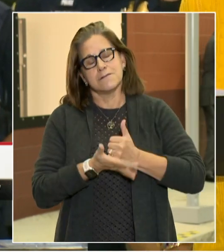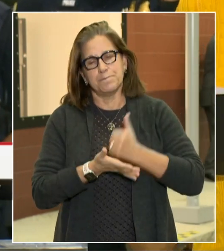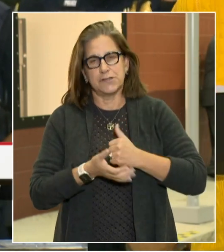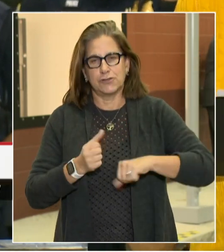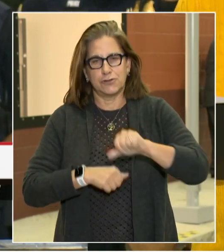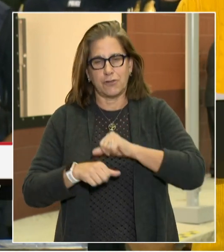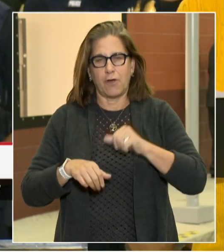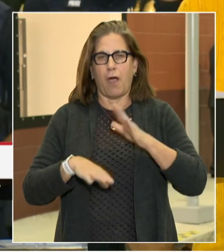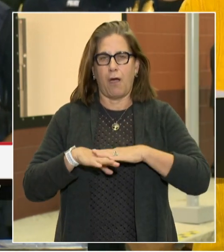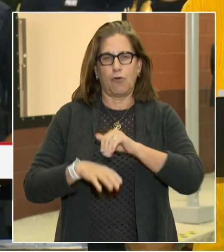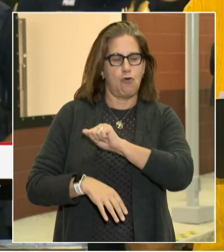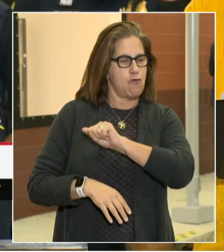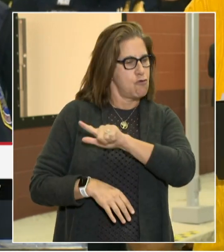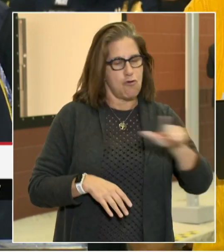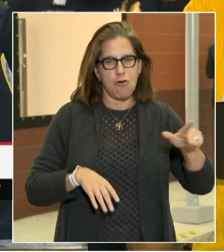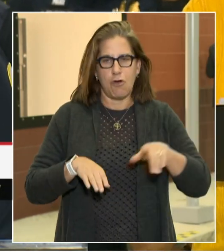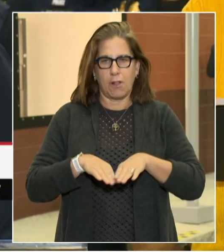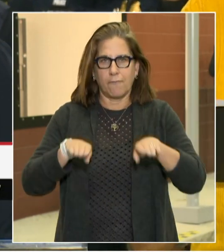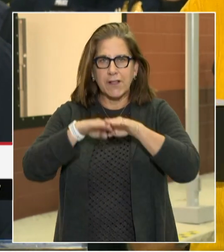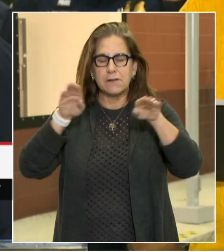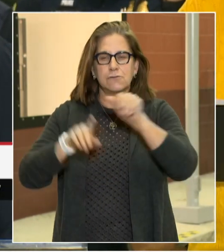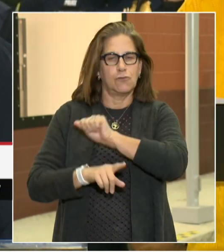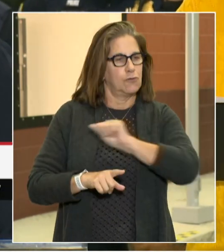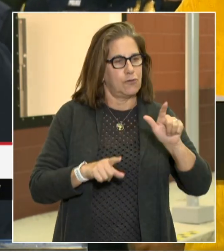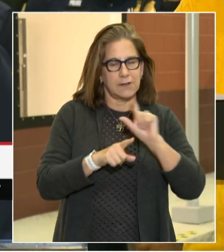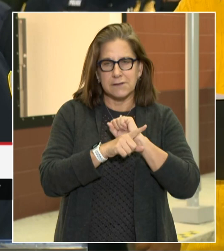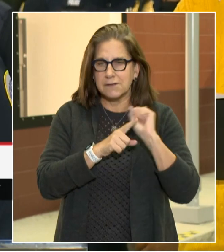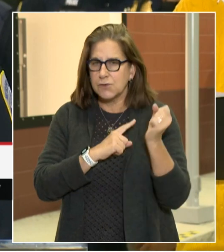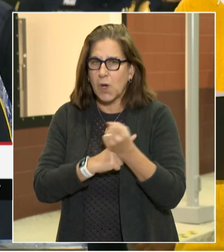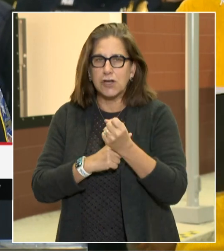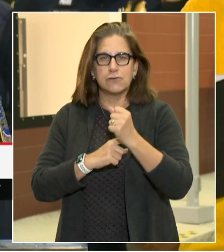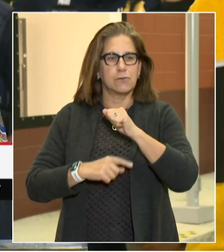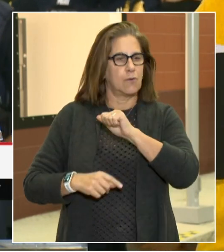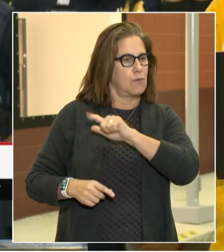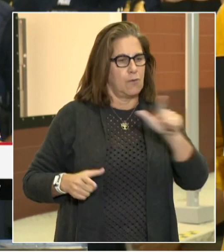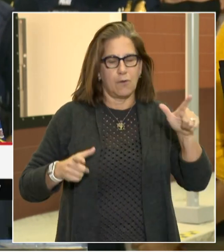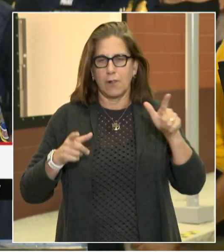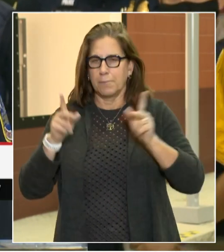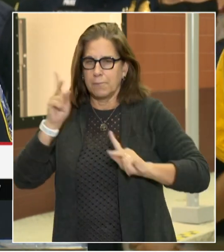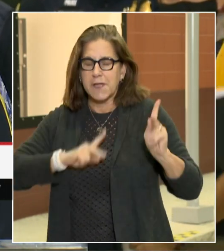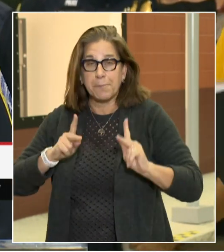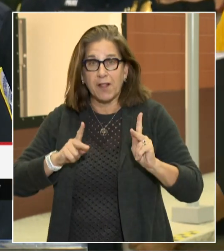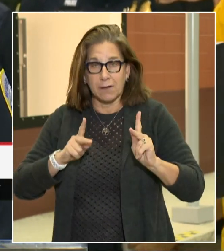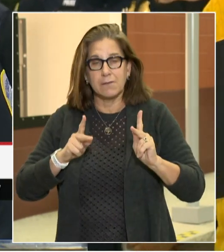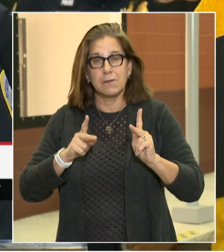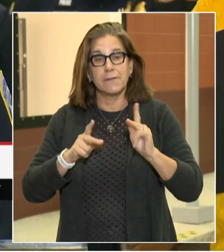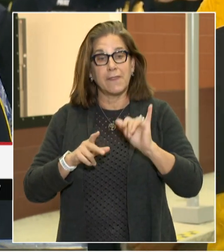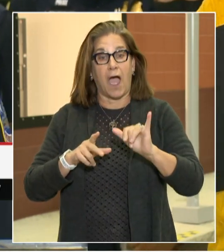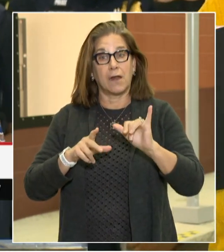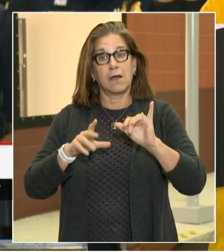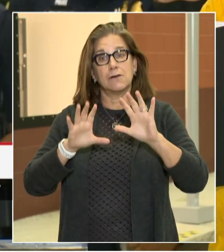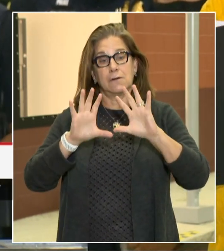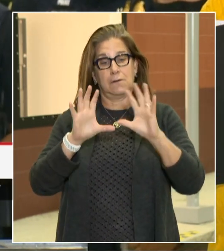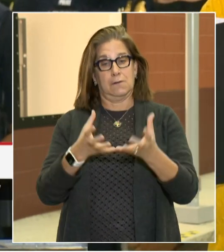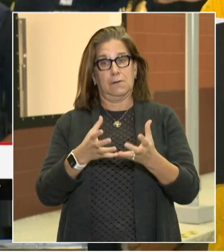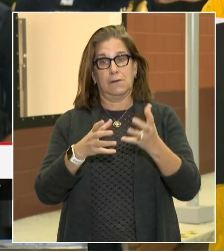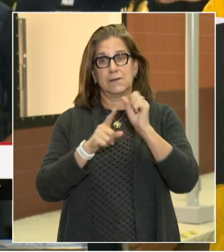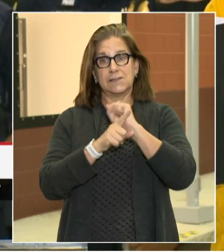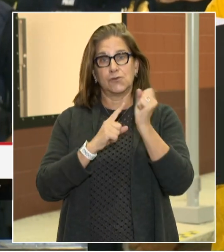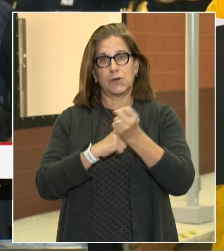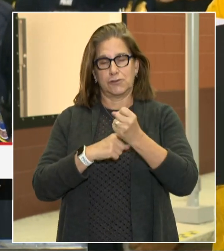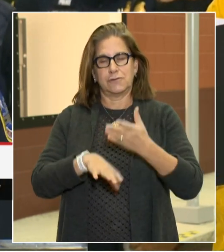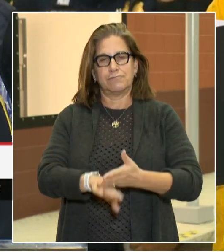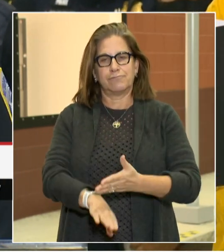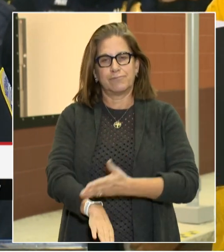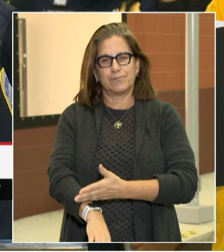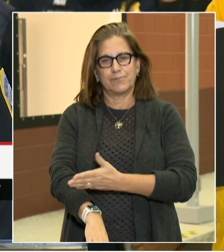outcome. The model that ABLE provides protects the officers that have intervened on behalf of another officer,